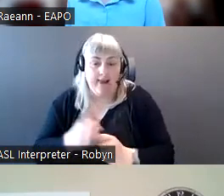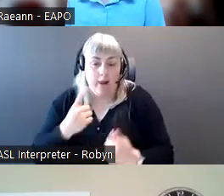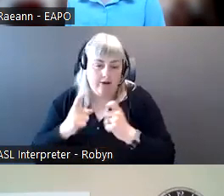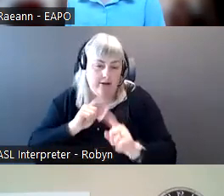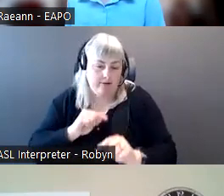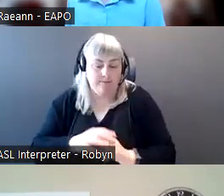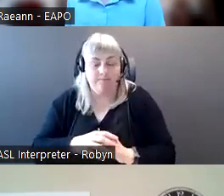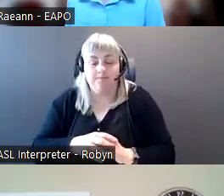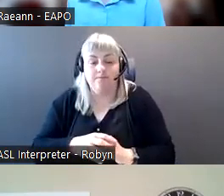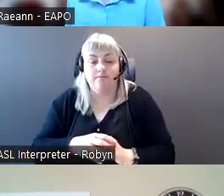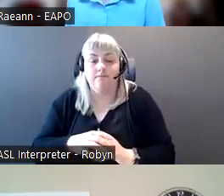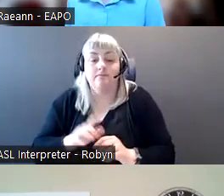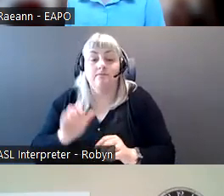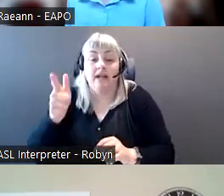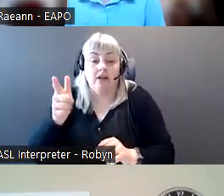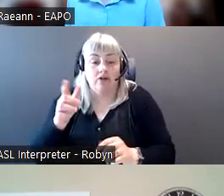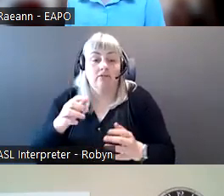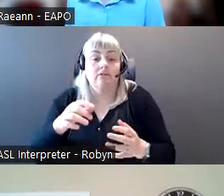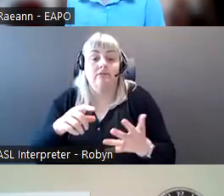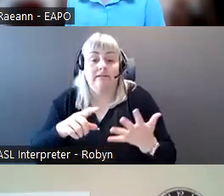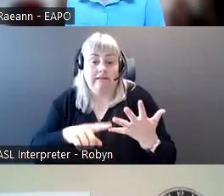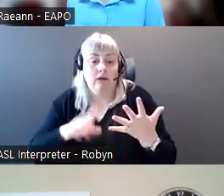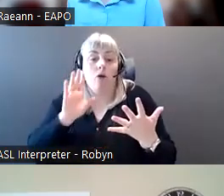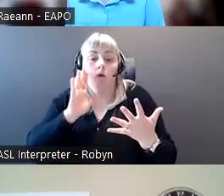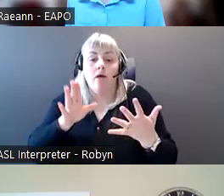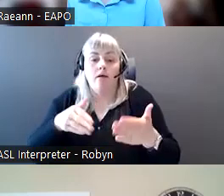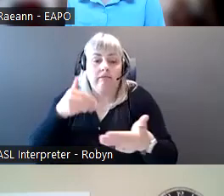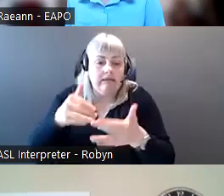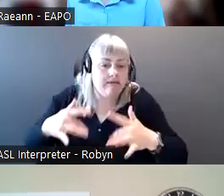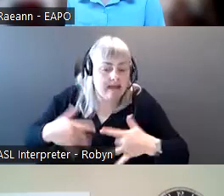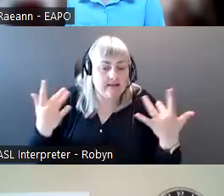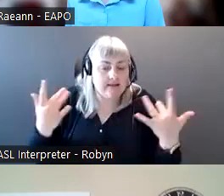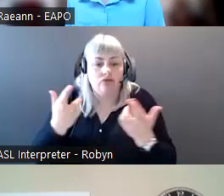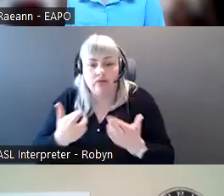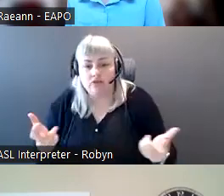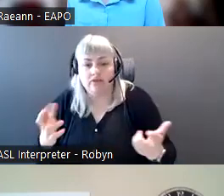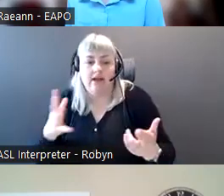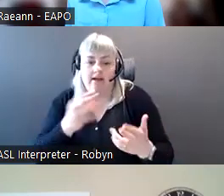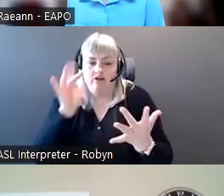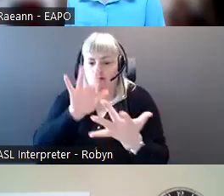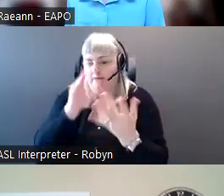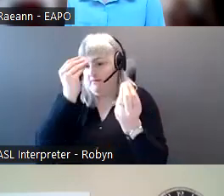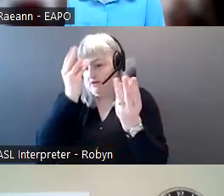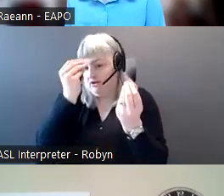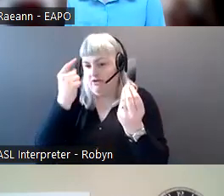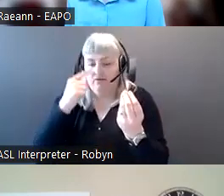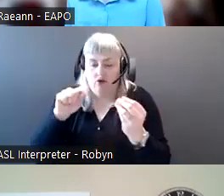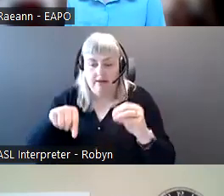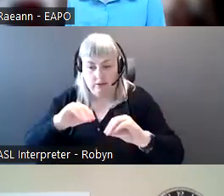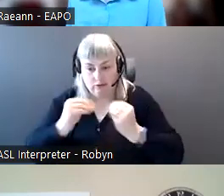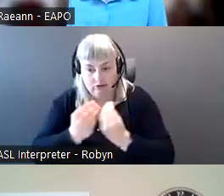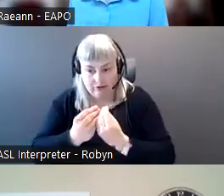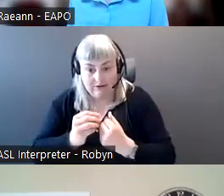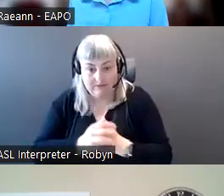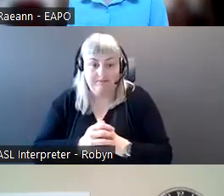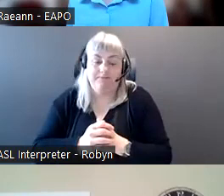and resources, and then contact information for our organization and Karine.